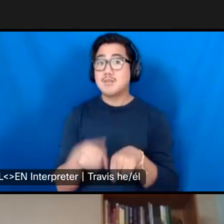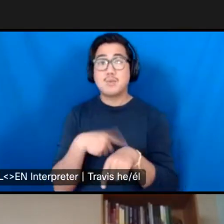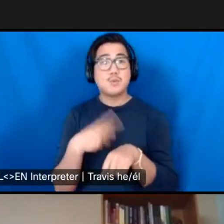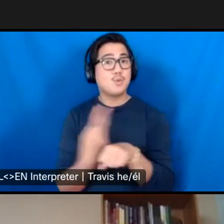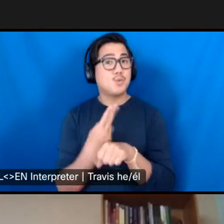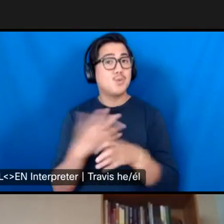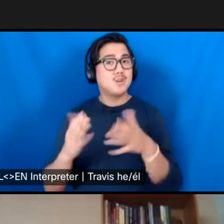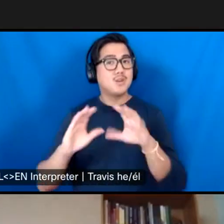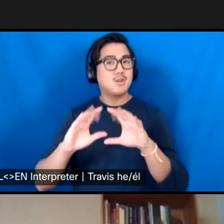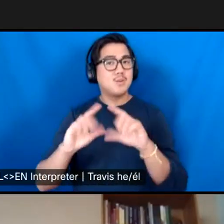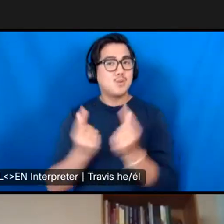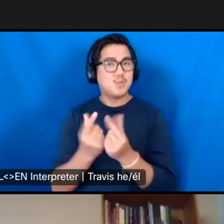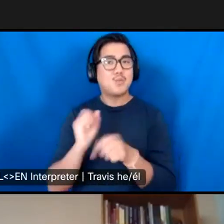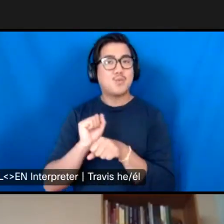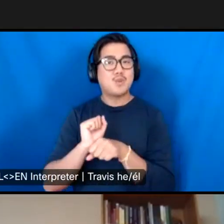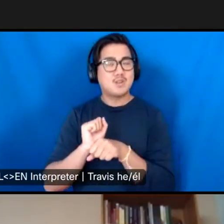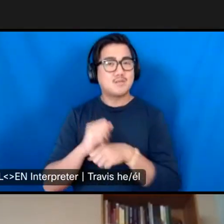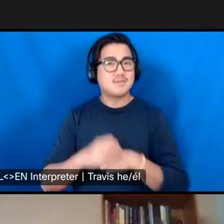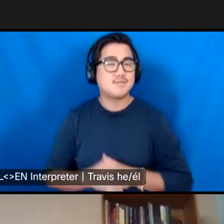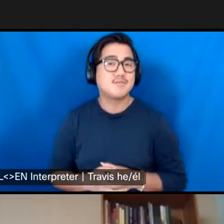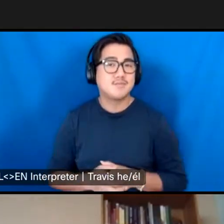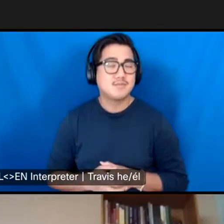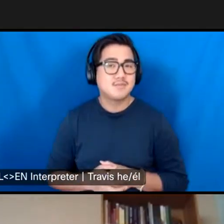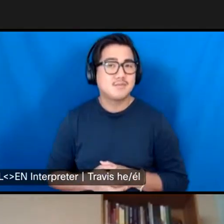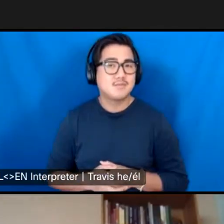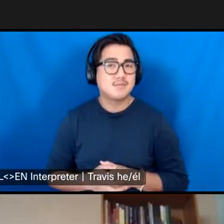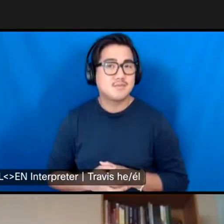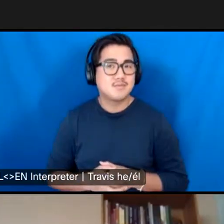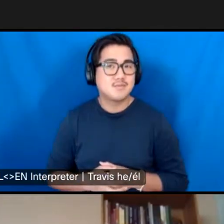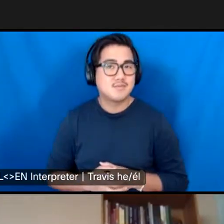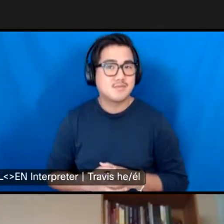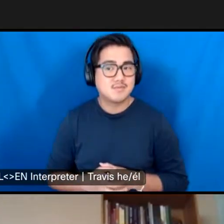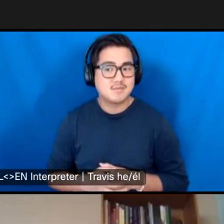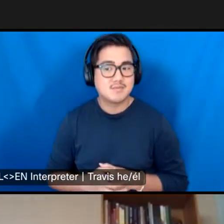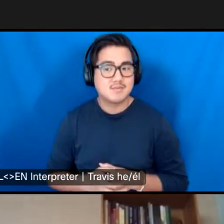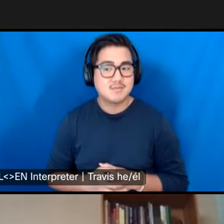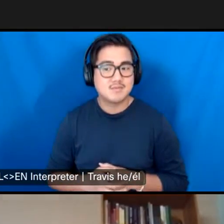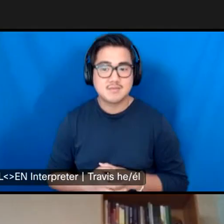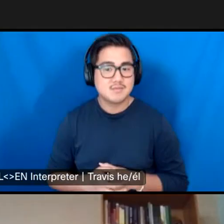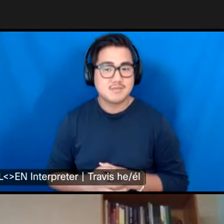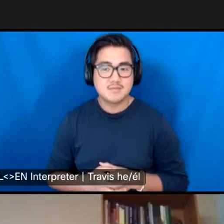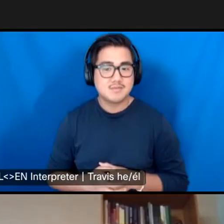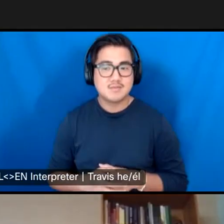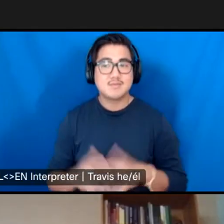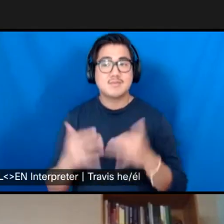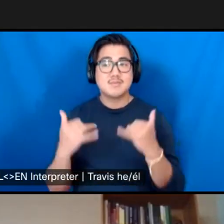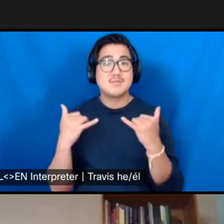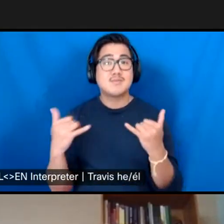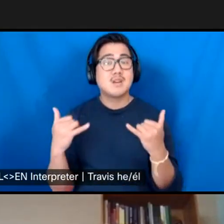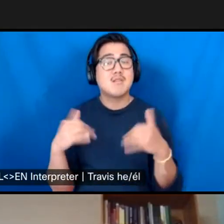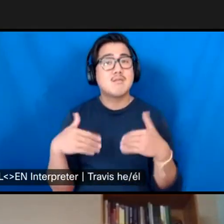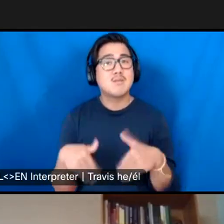Currently, there is a increase in practice around just building community,